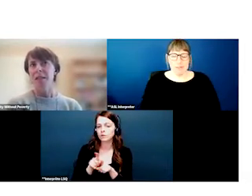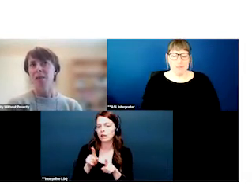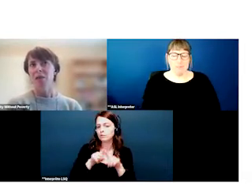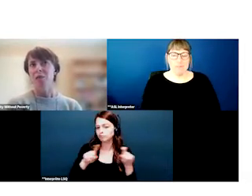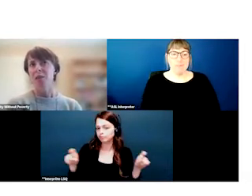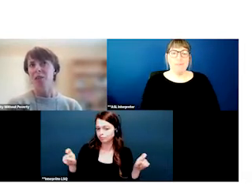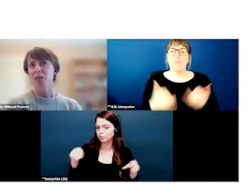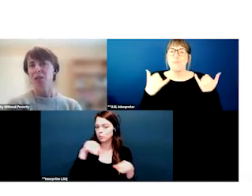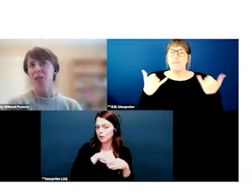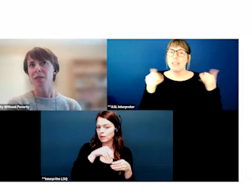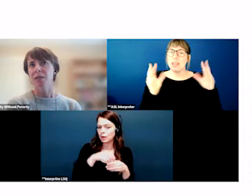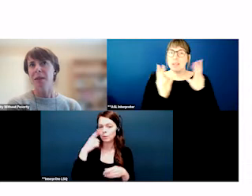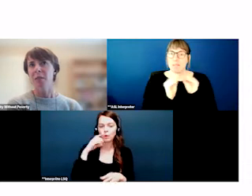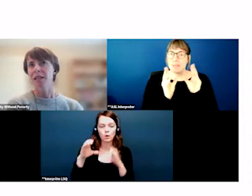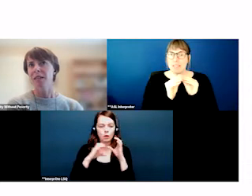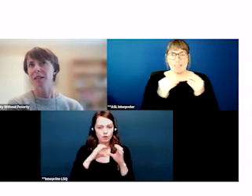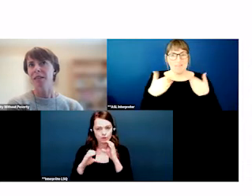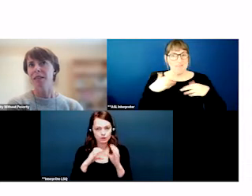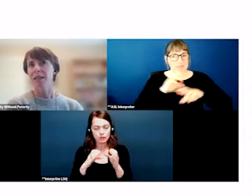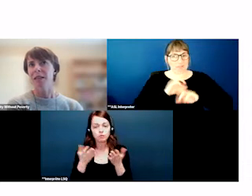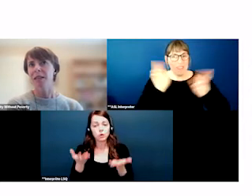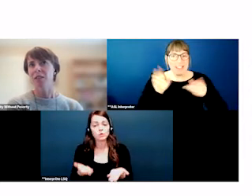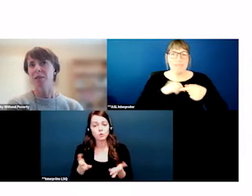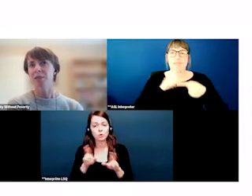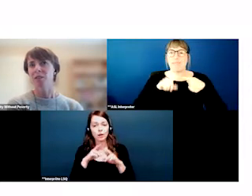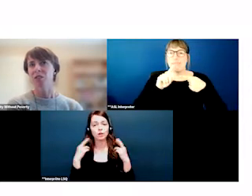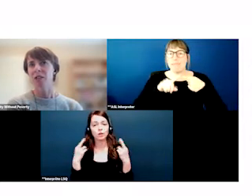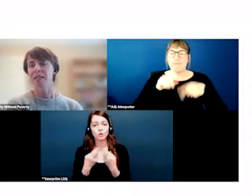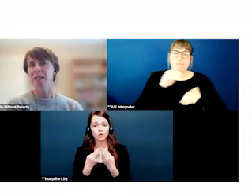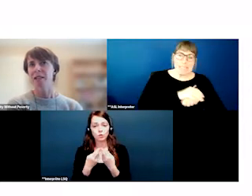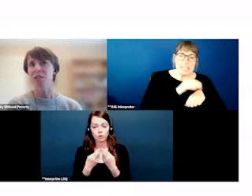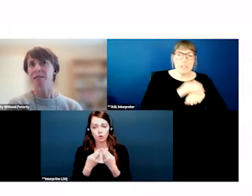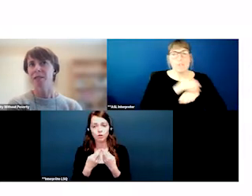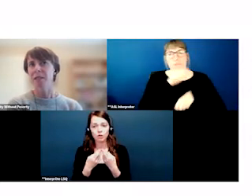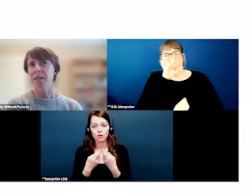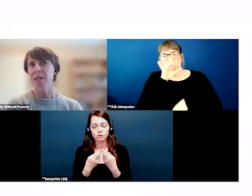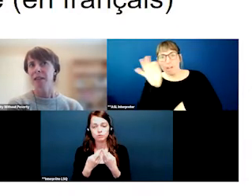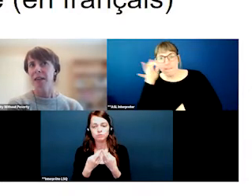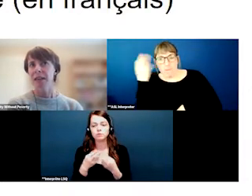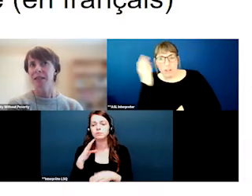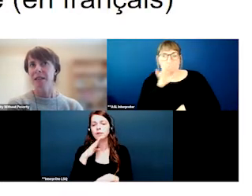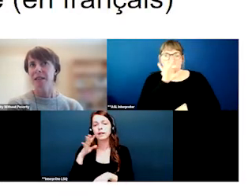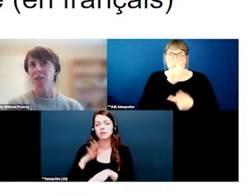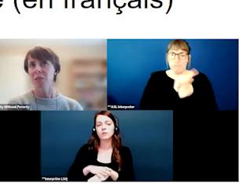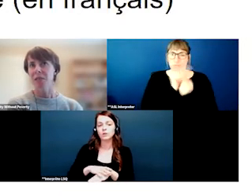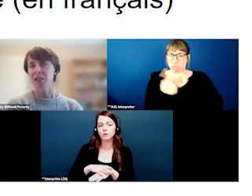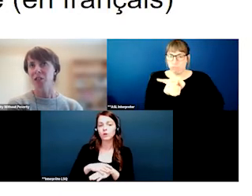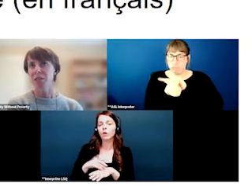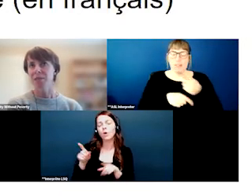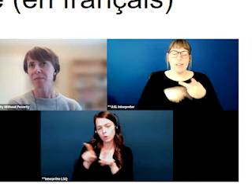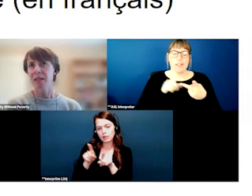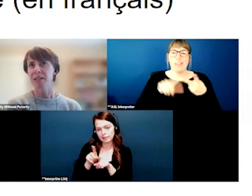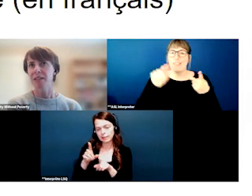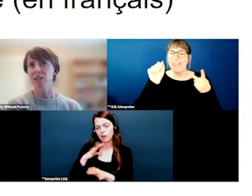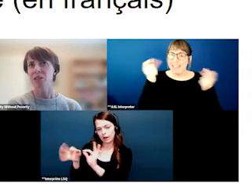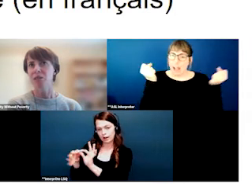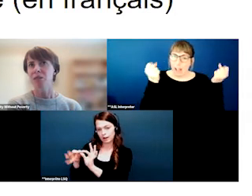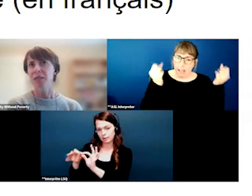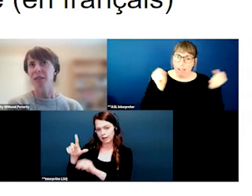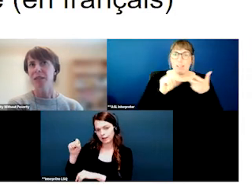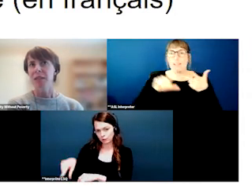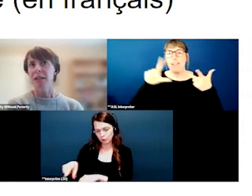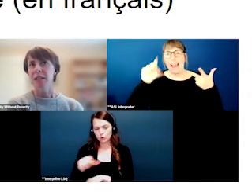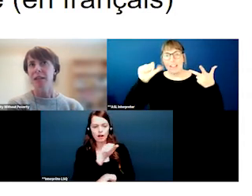meeting today will feature simultaneous English and French translation, ASL interpretation,